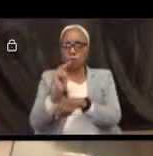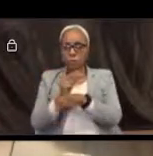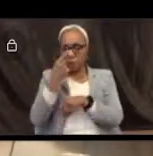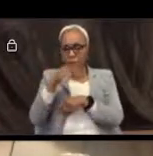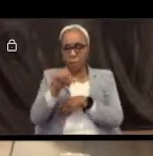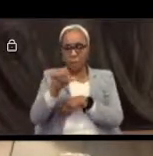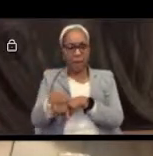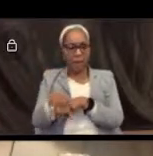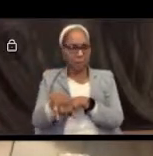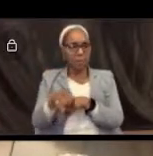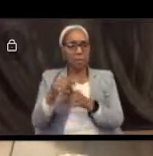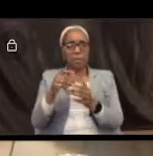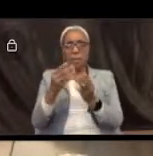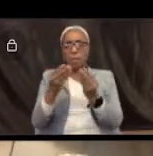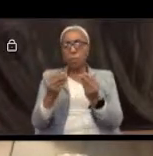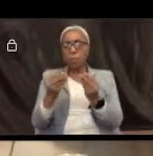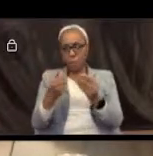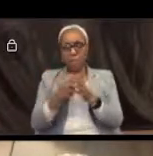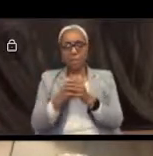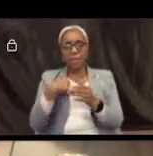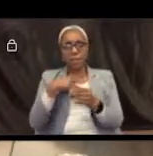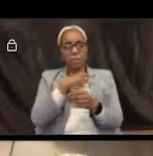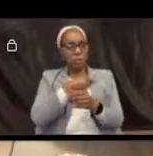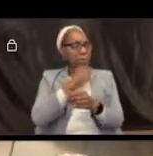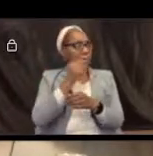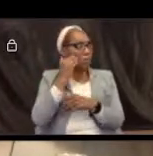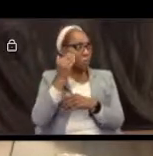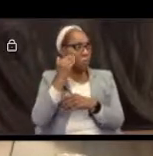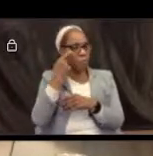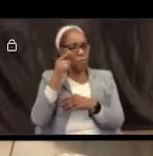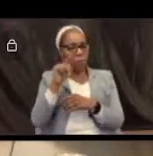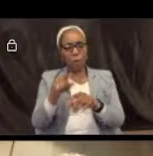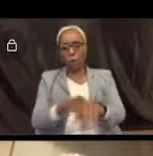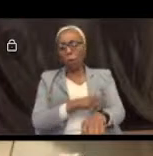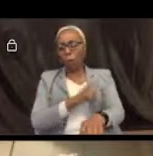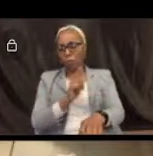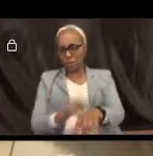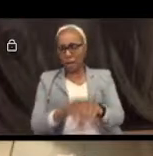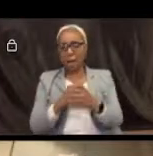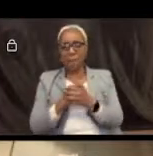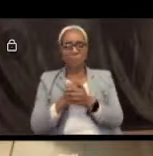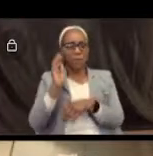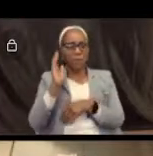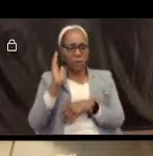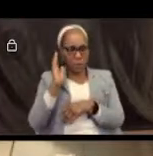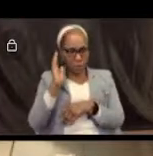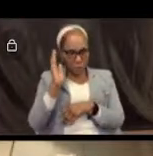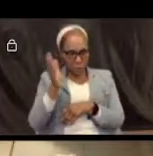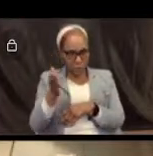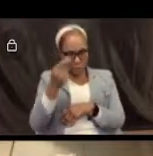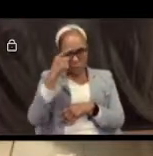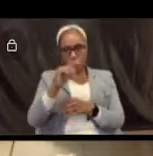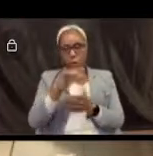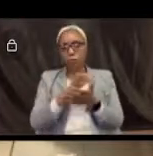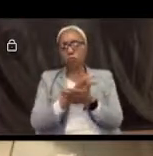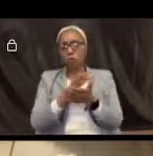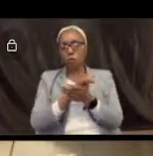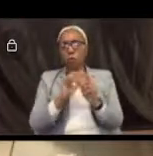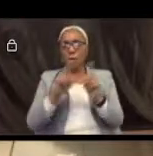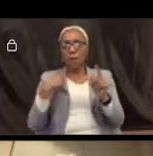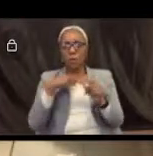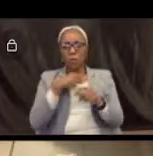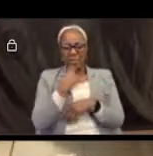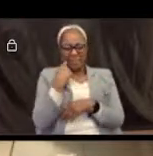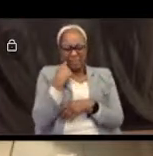this property. And we've known for a long time that it was going to be for a school. We just